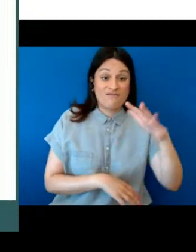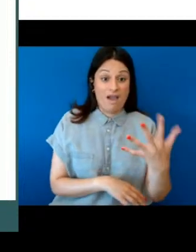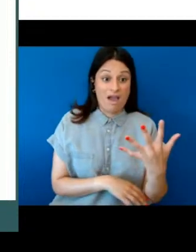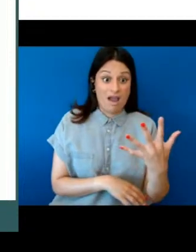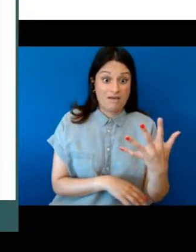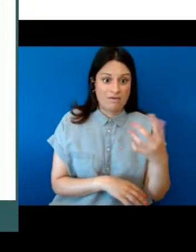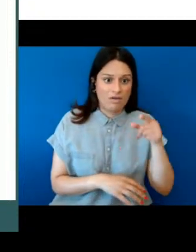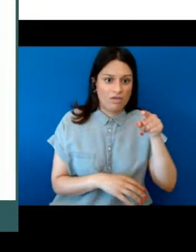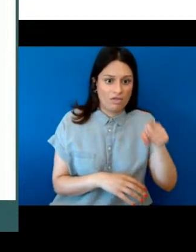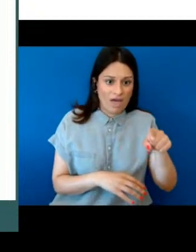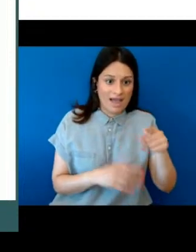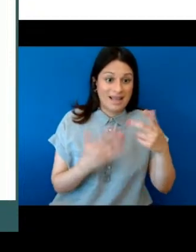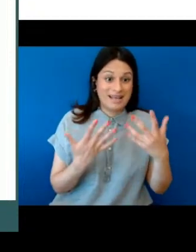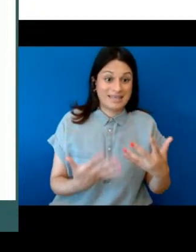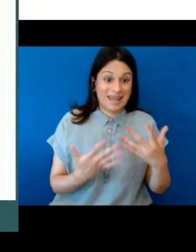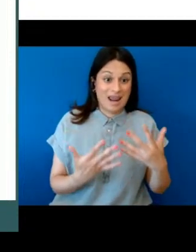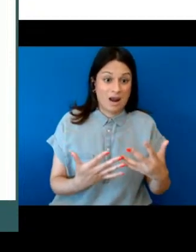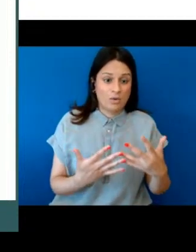now performs